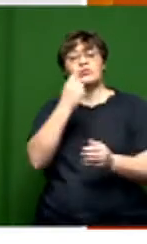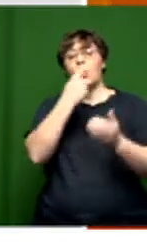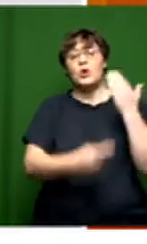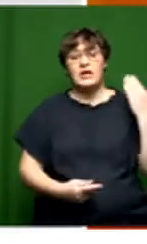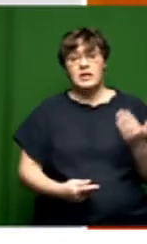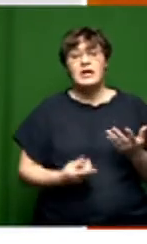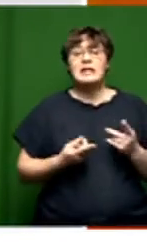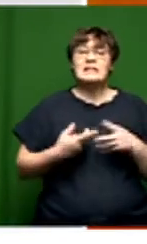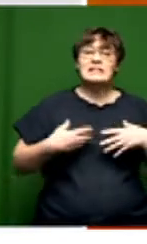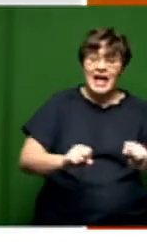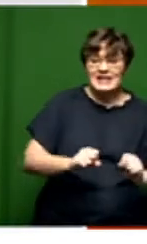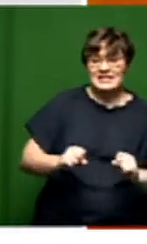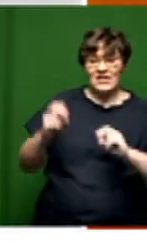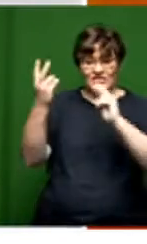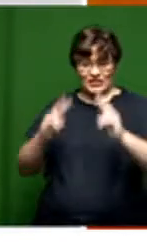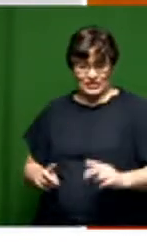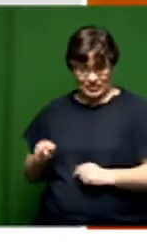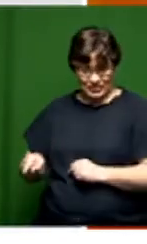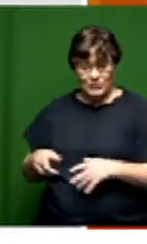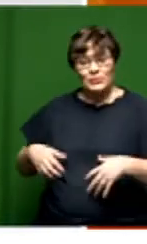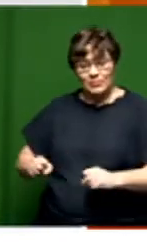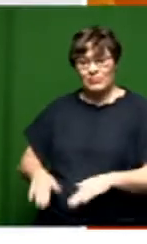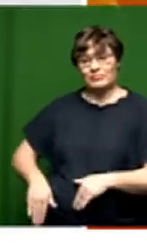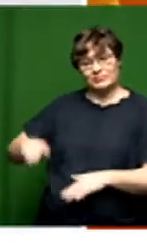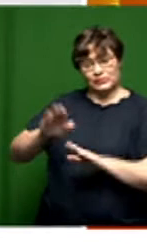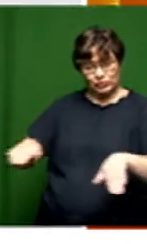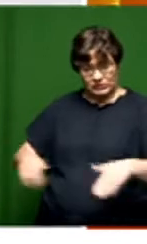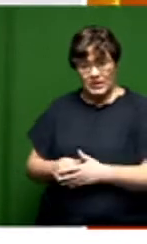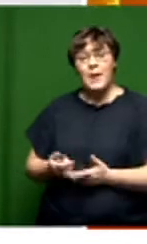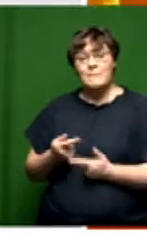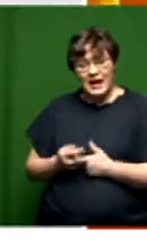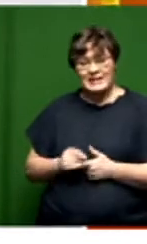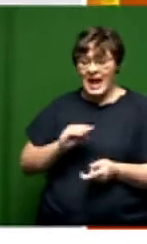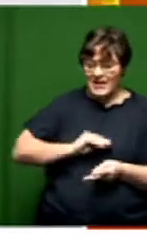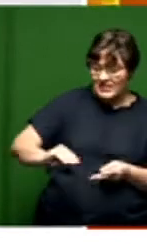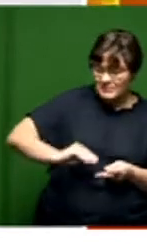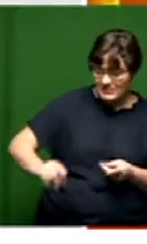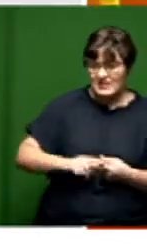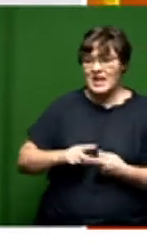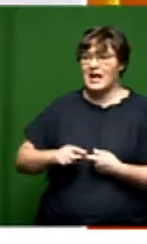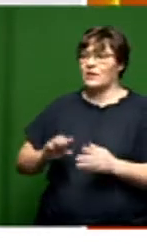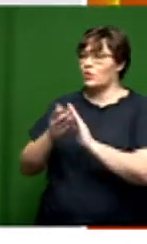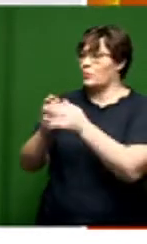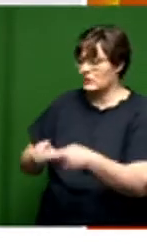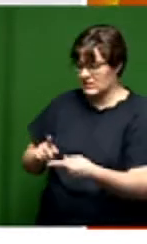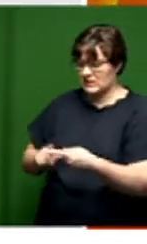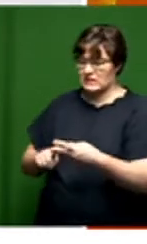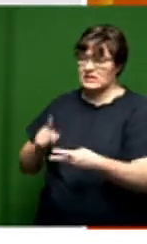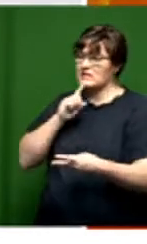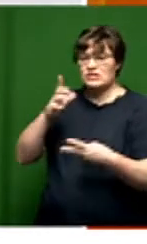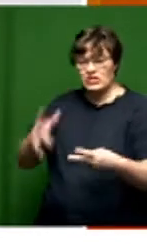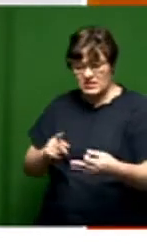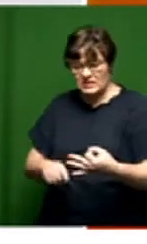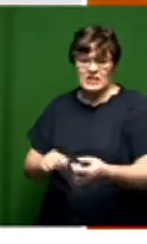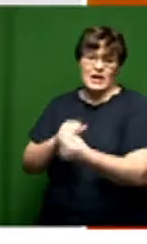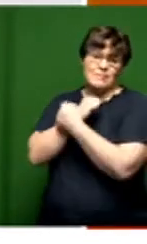takes a village. So it's a multiple package of investments. It takes communities, it takes teachers, parents,